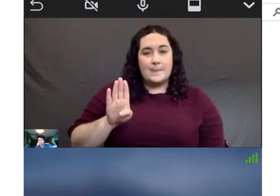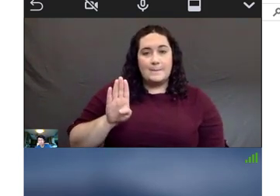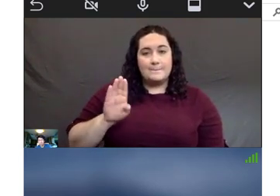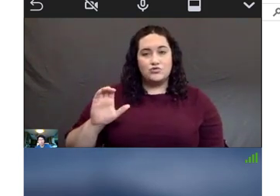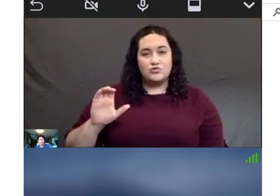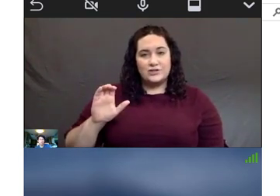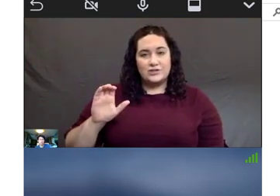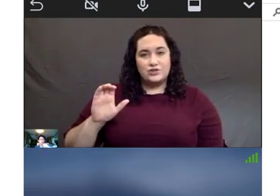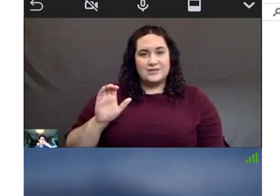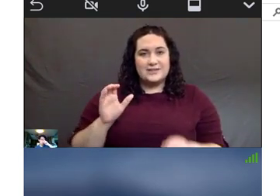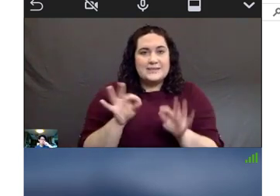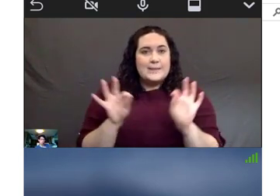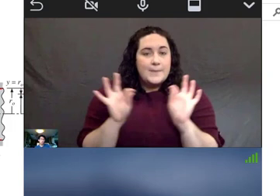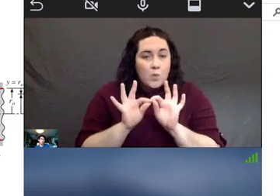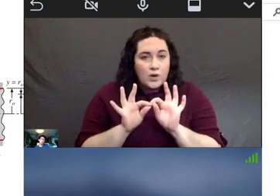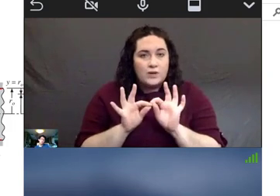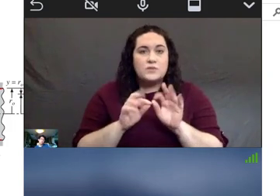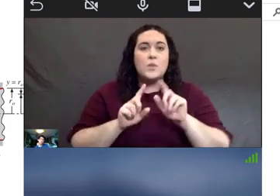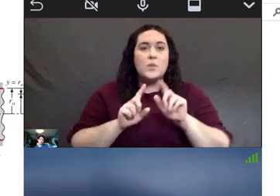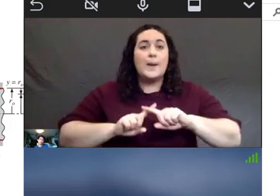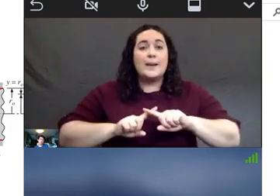duct.